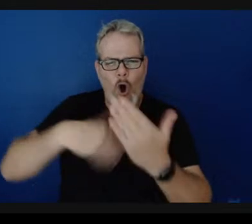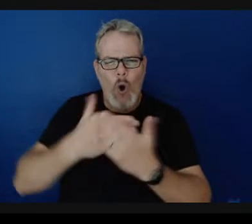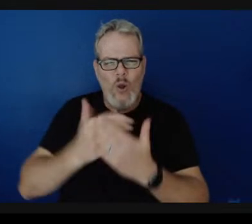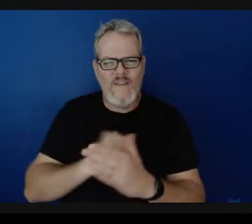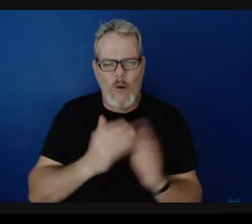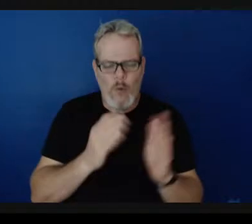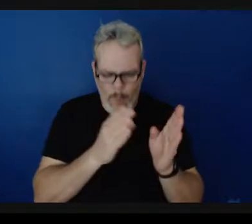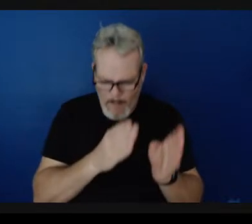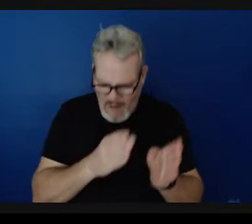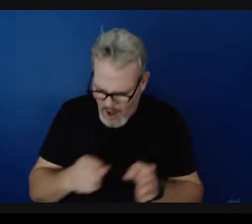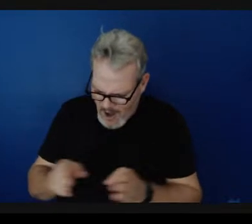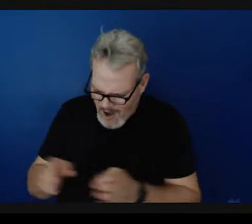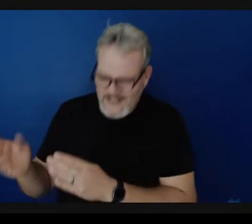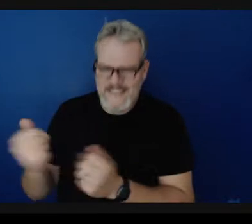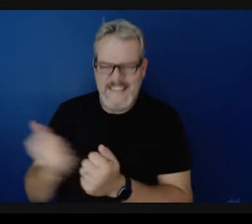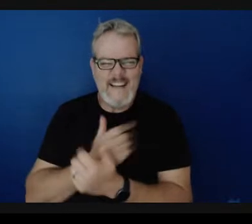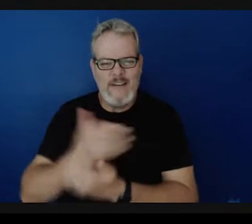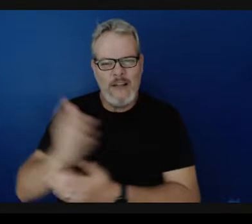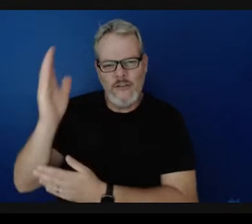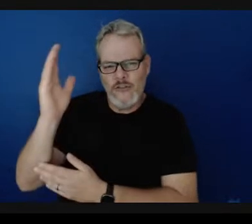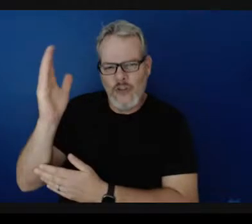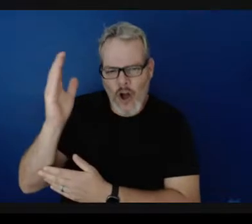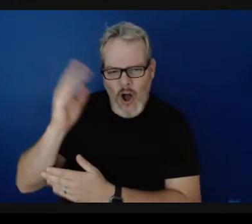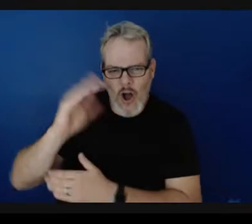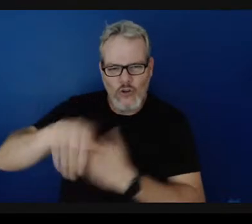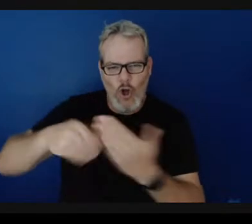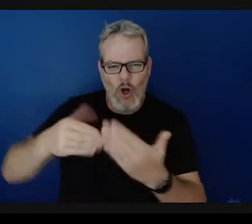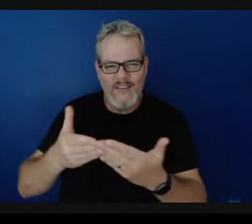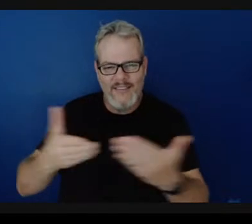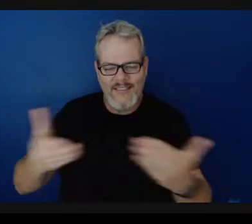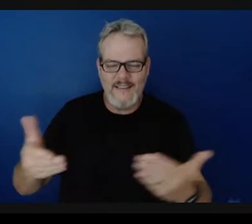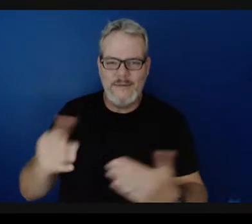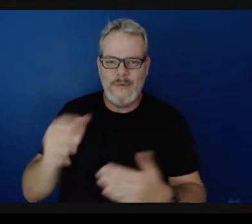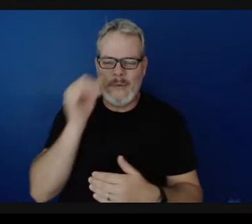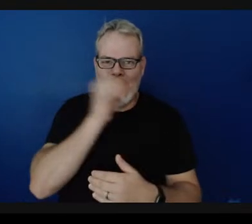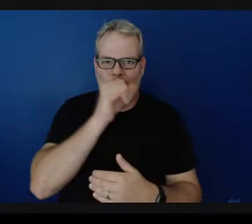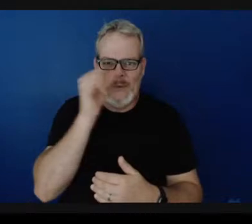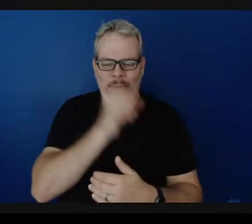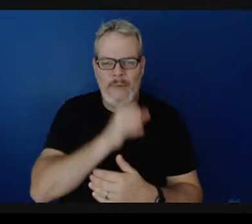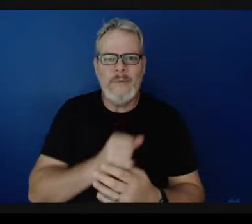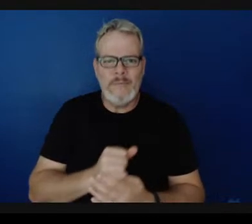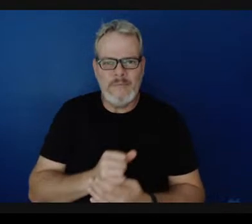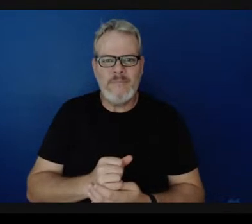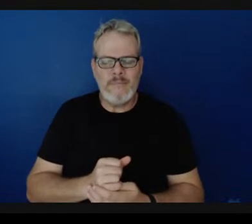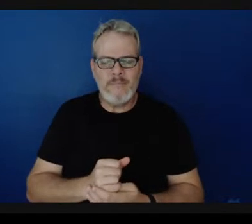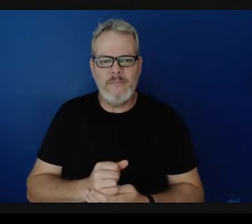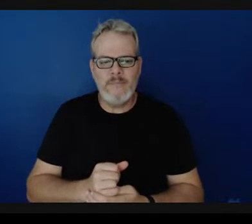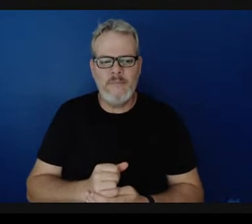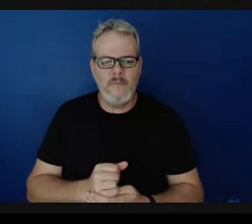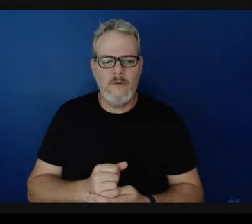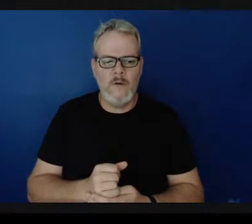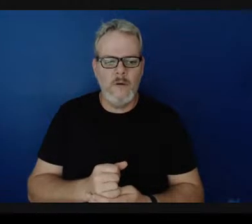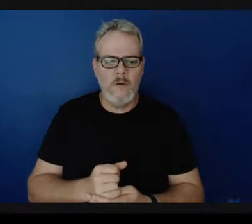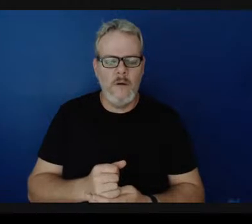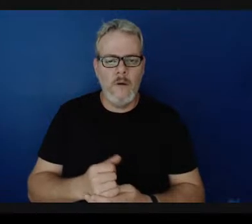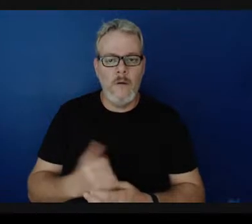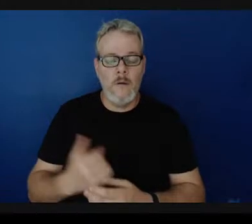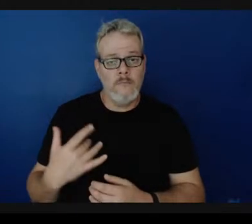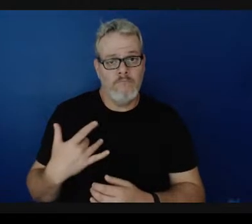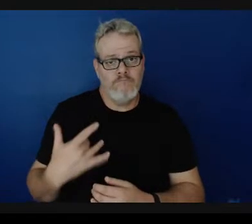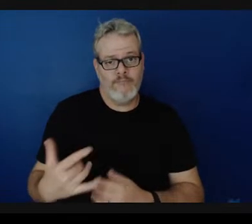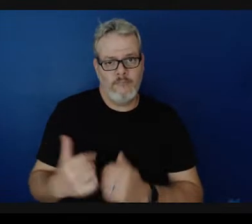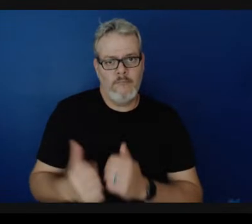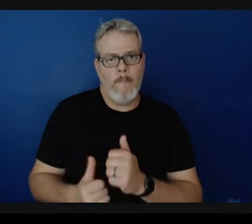and you're prepared for those. You're prepared for any tsunami that might come from them as well. Those are the most likely things, and maybe